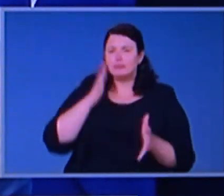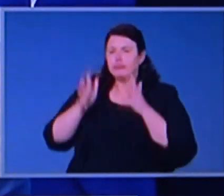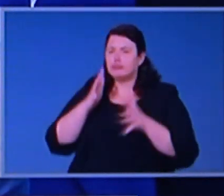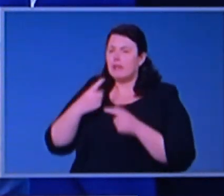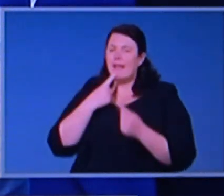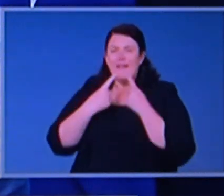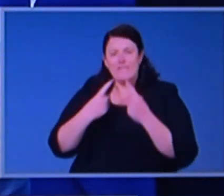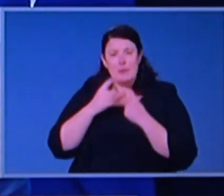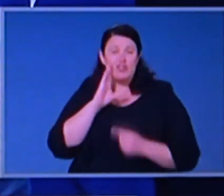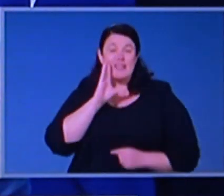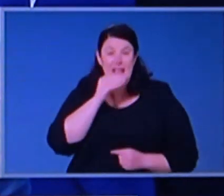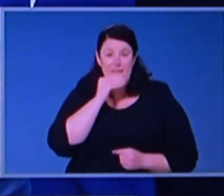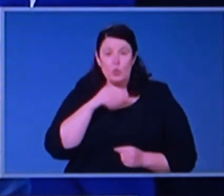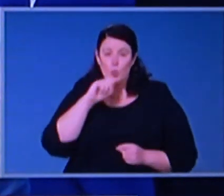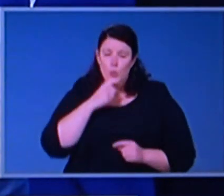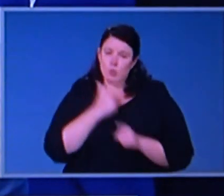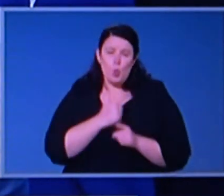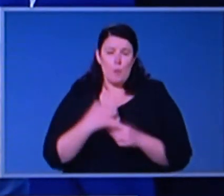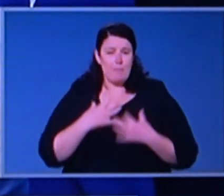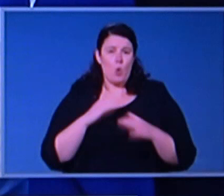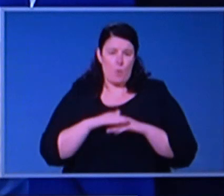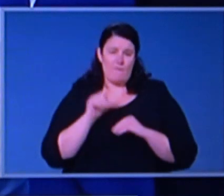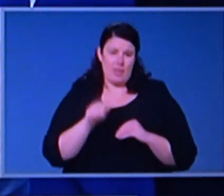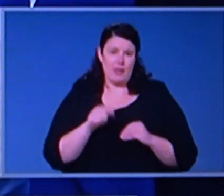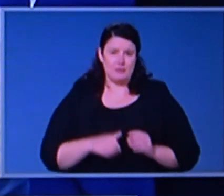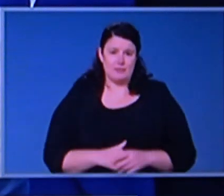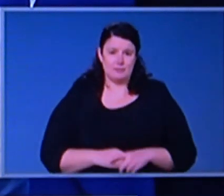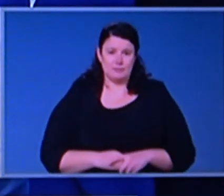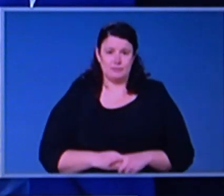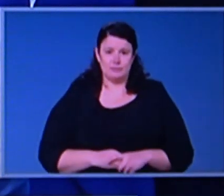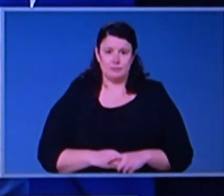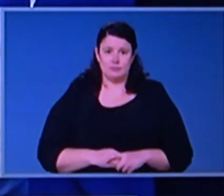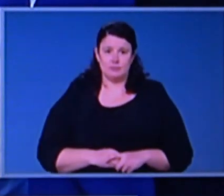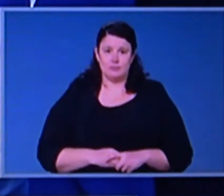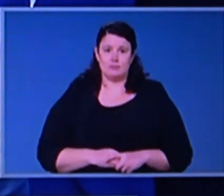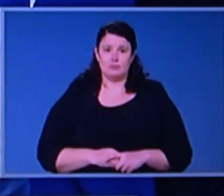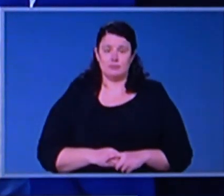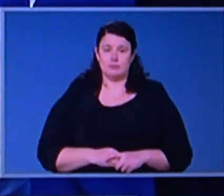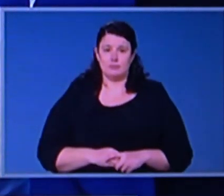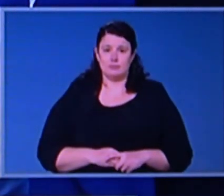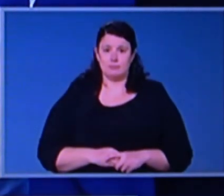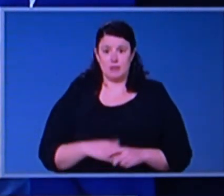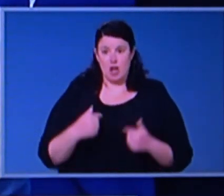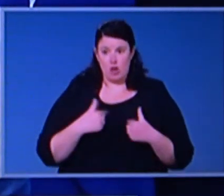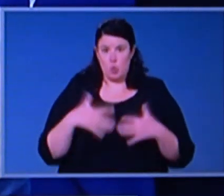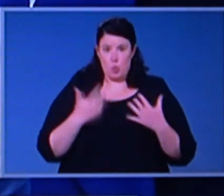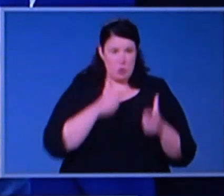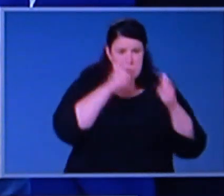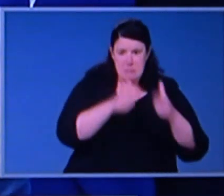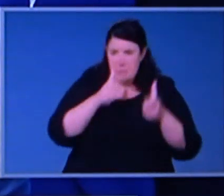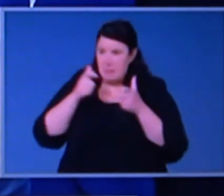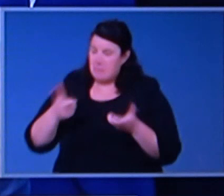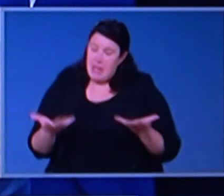to explore some of those issues. It's not my inclination to prefer that sort of regulatory approach, but if it's necessary, then we'll